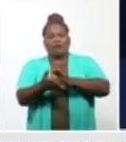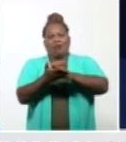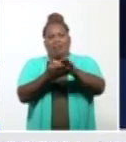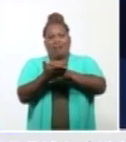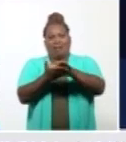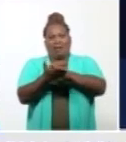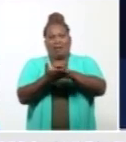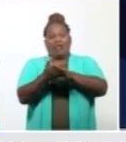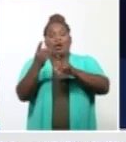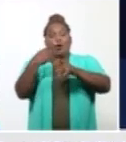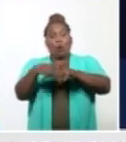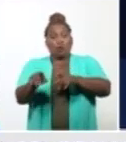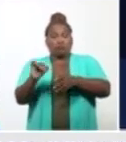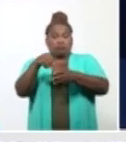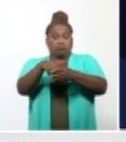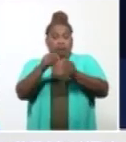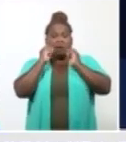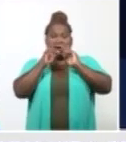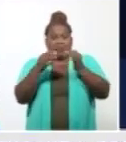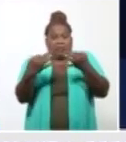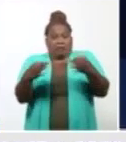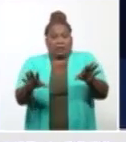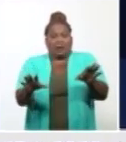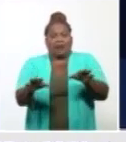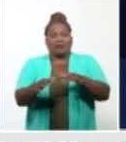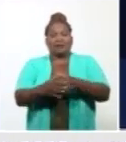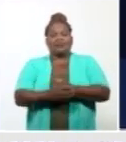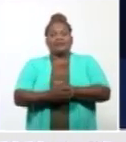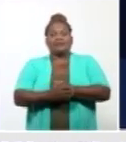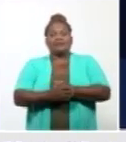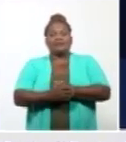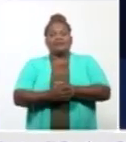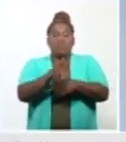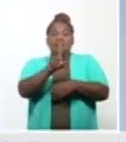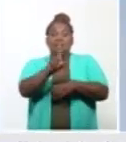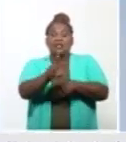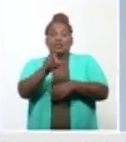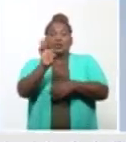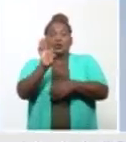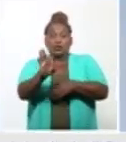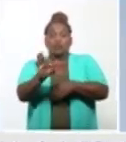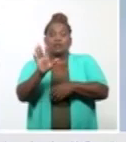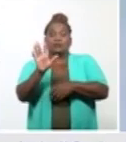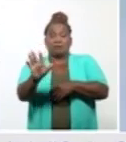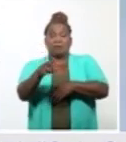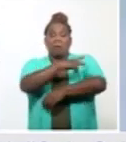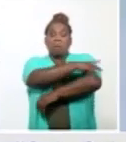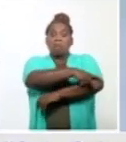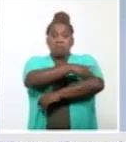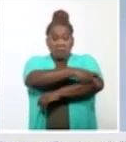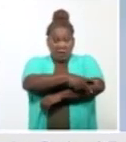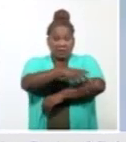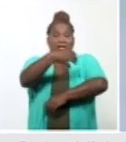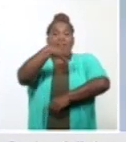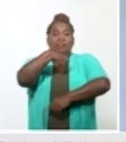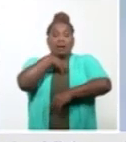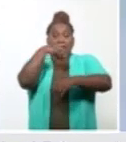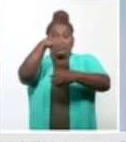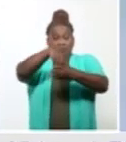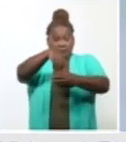condition, no patient in critical condition. The world still reports